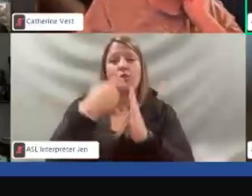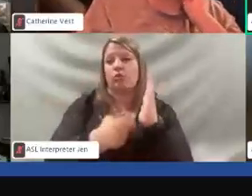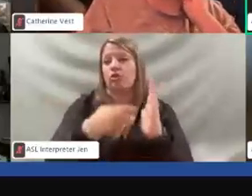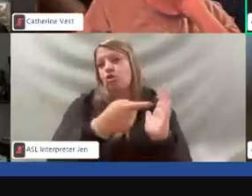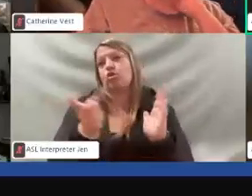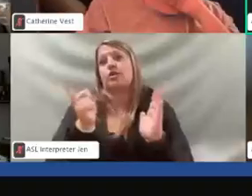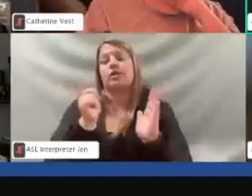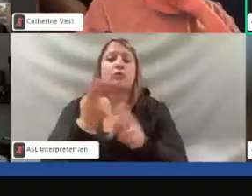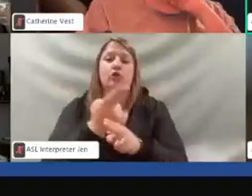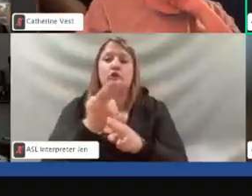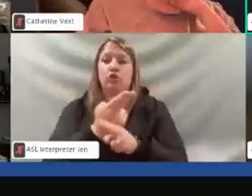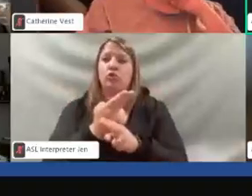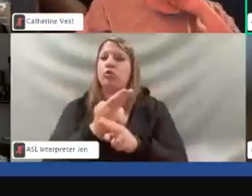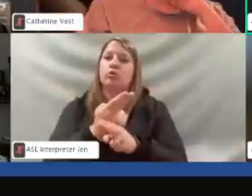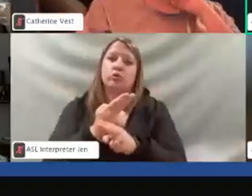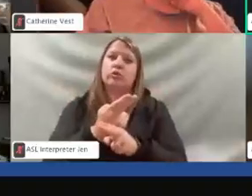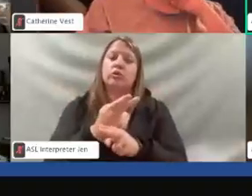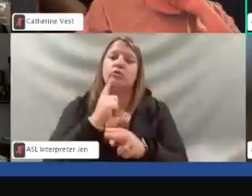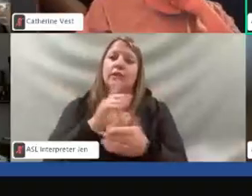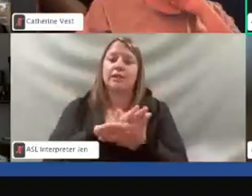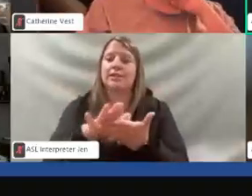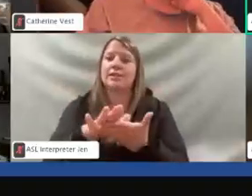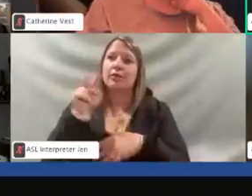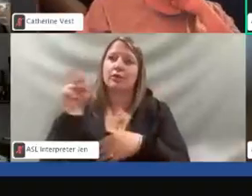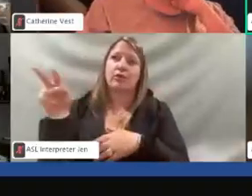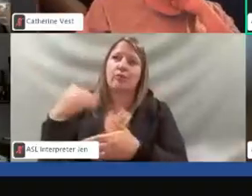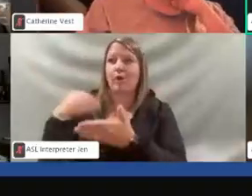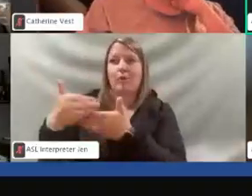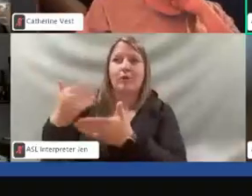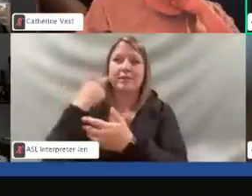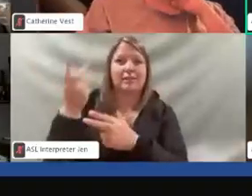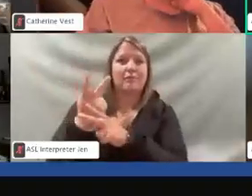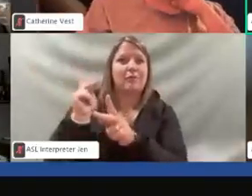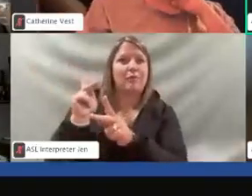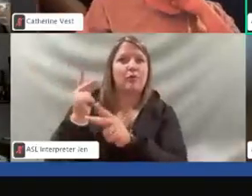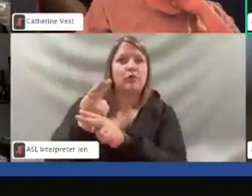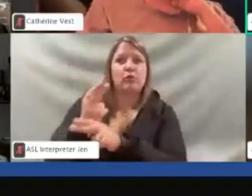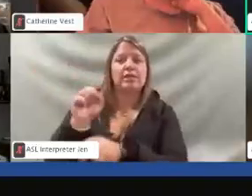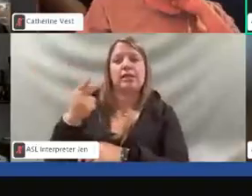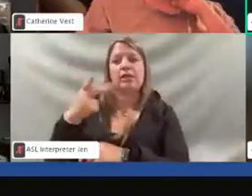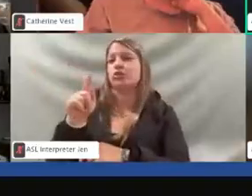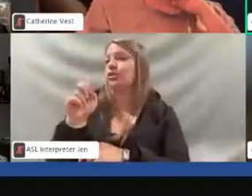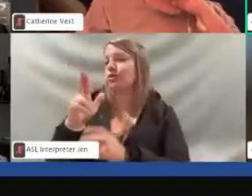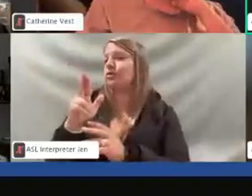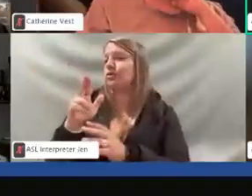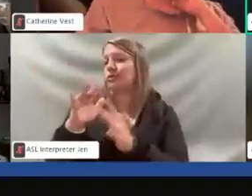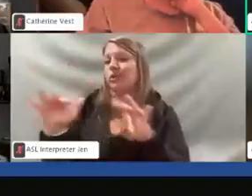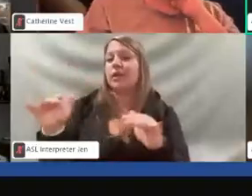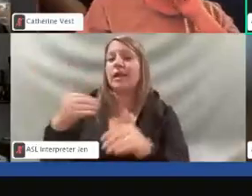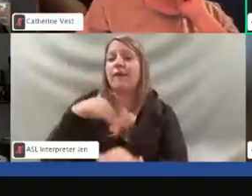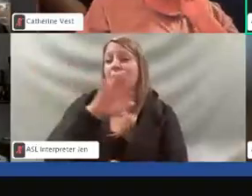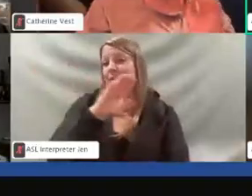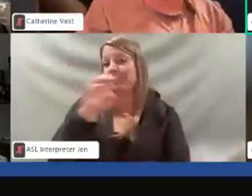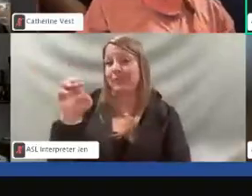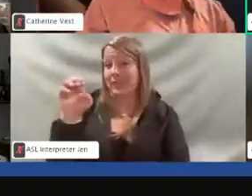those items. And it's really nice to look out my window and see people utilizing that. There is a bee